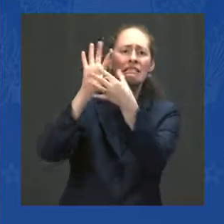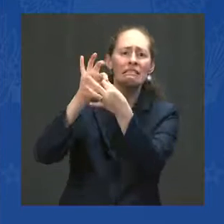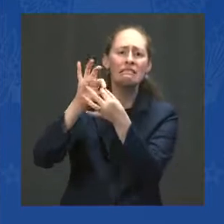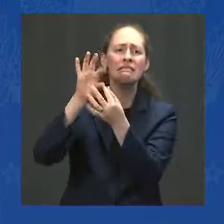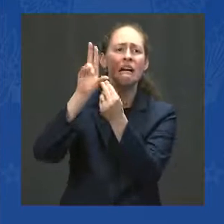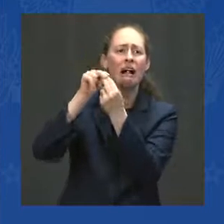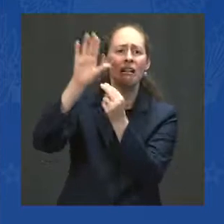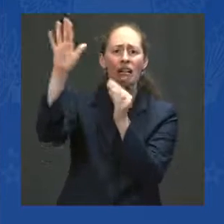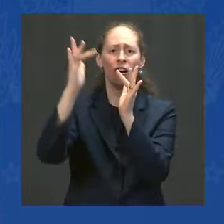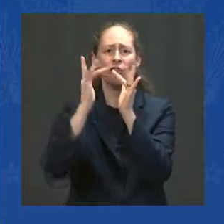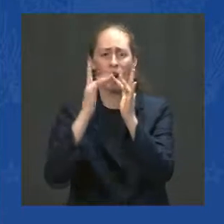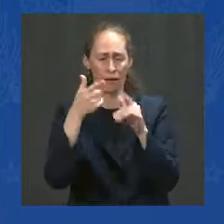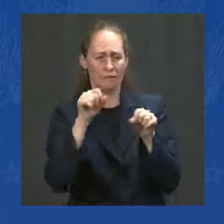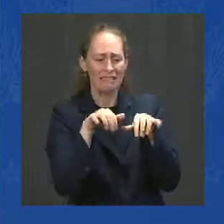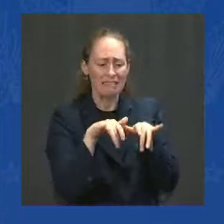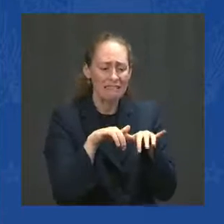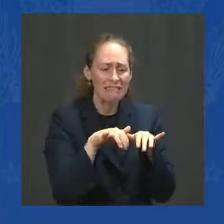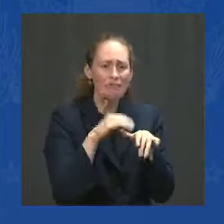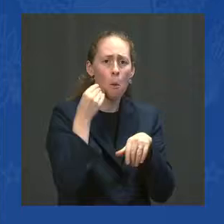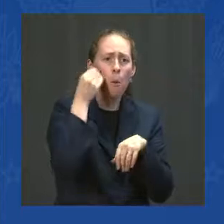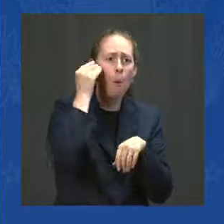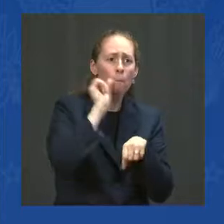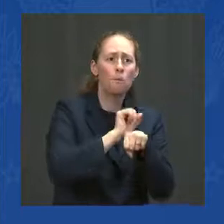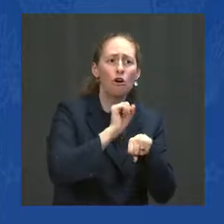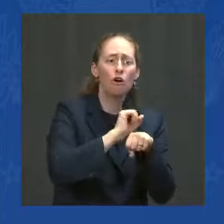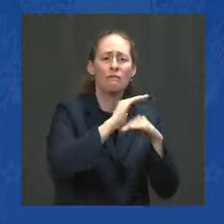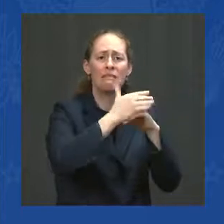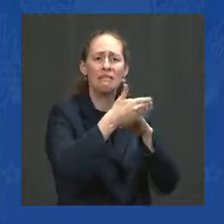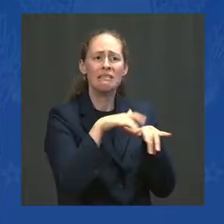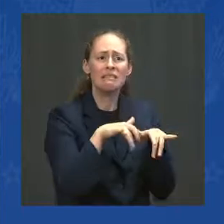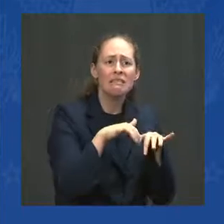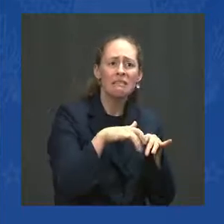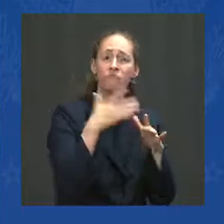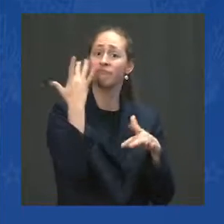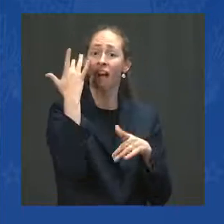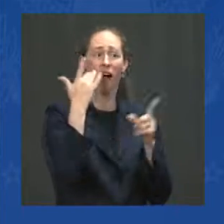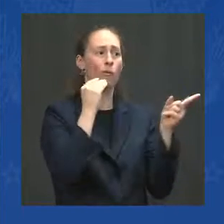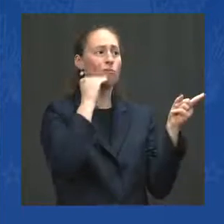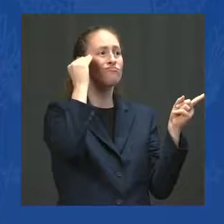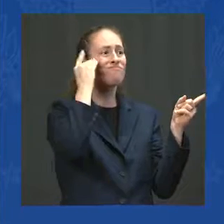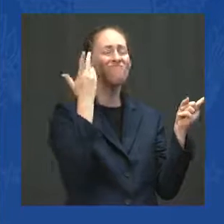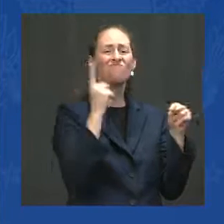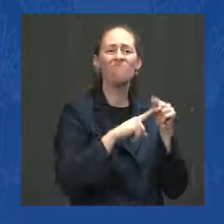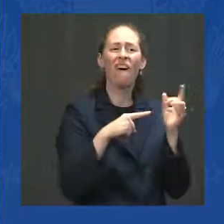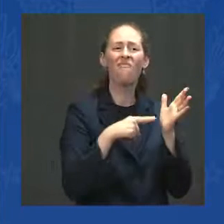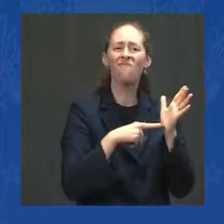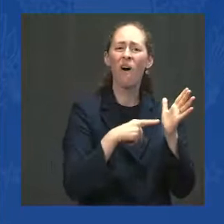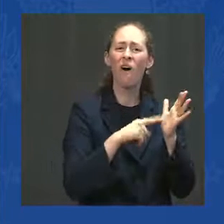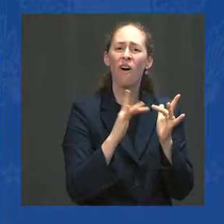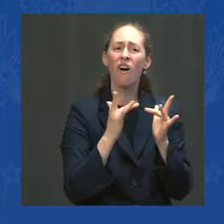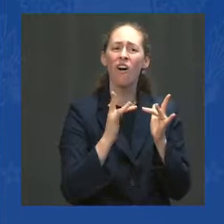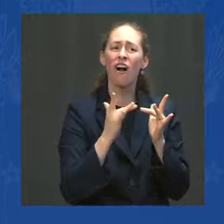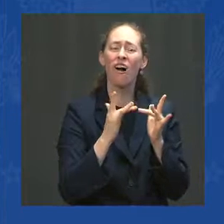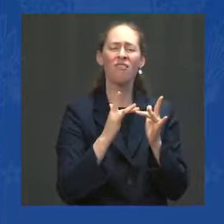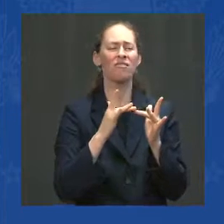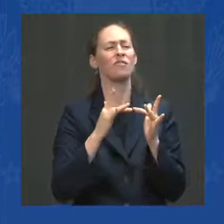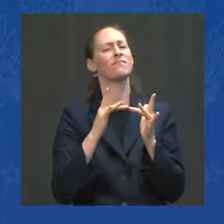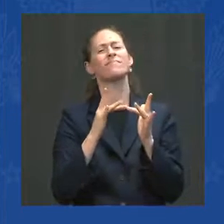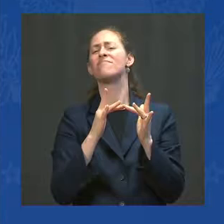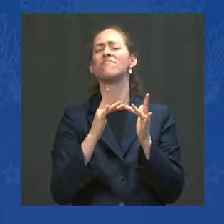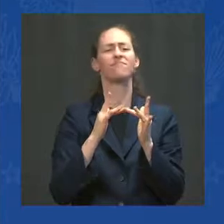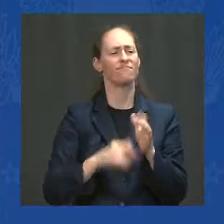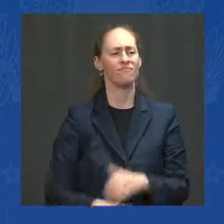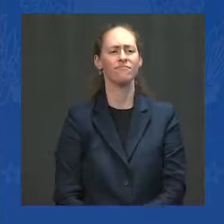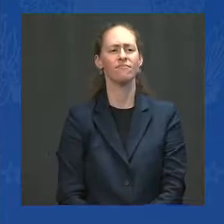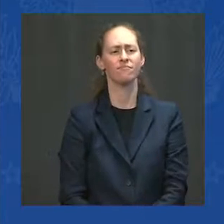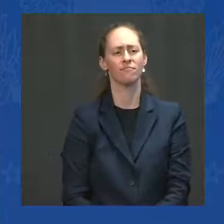couldn't afford and didn't have access to at home. This bill will deliver affordable, high-speed internet to every American, a